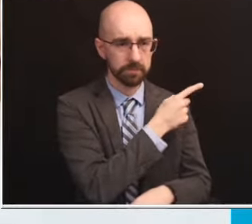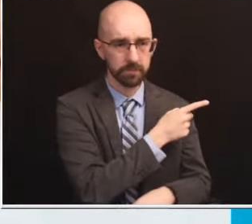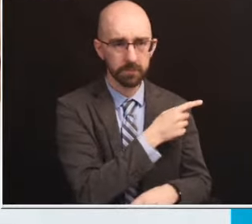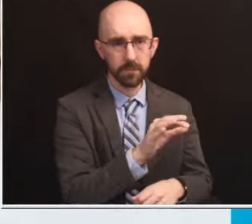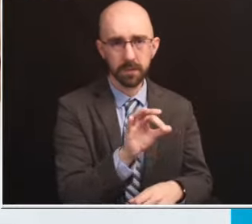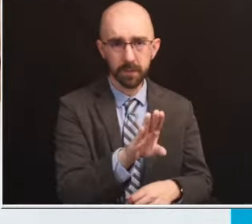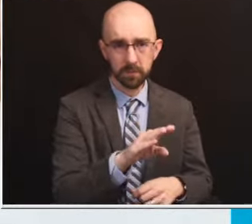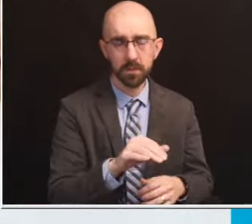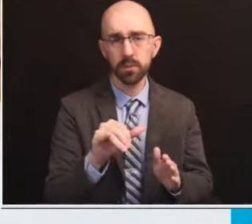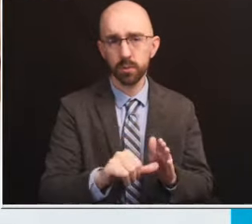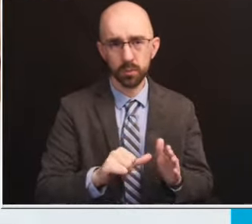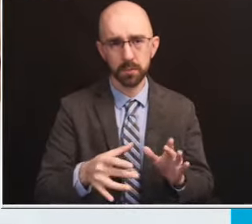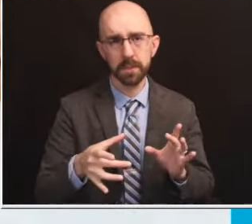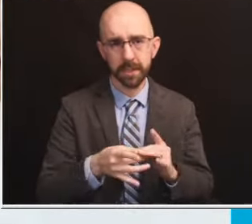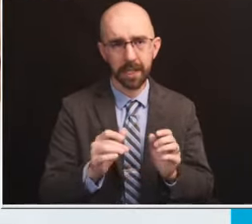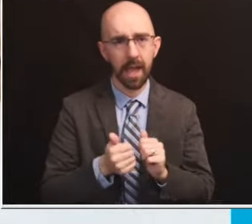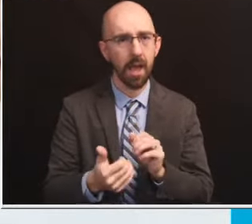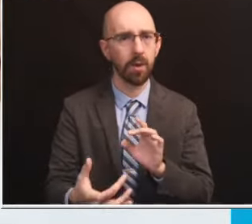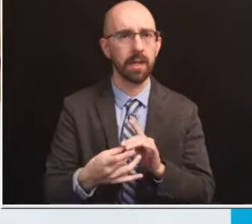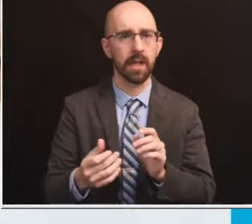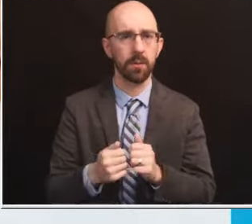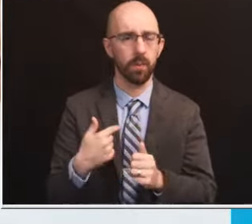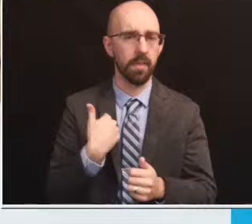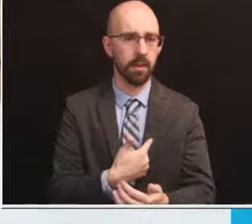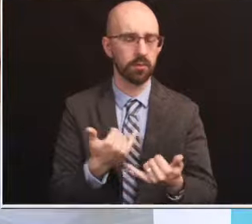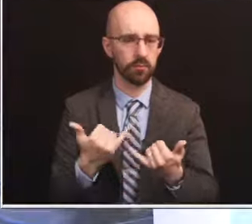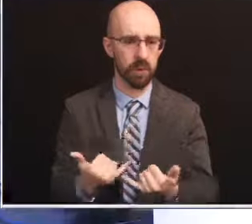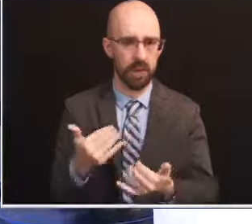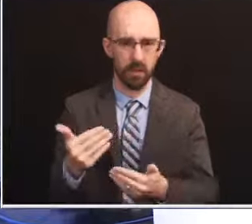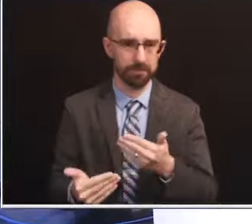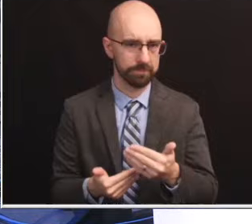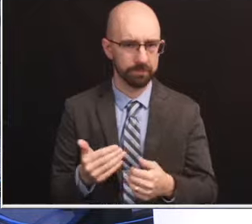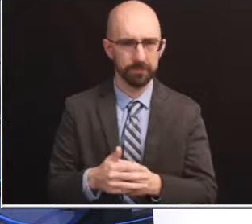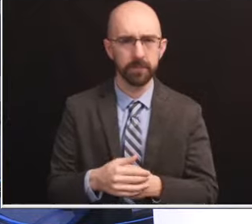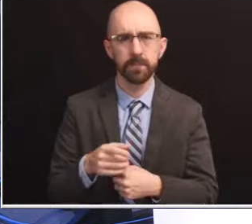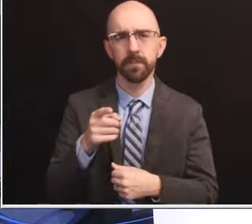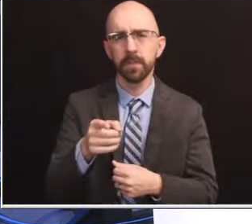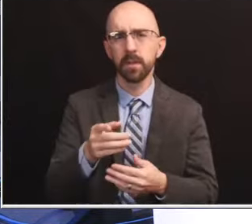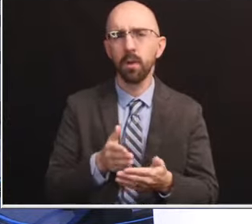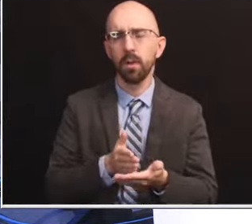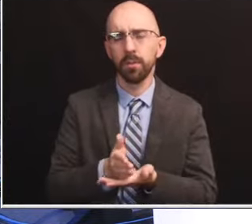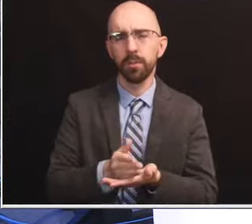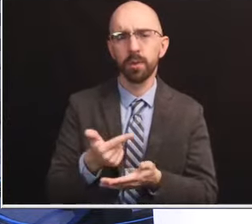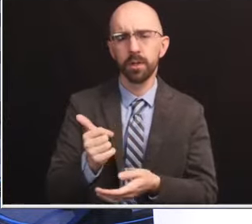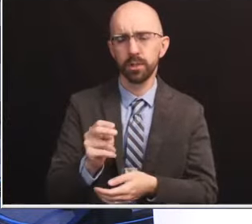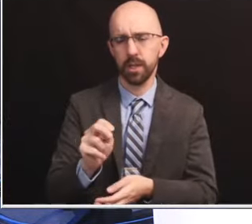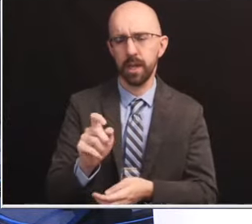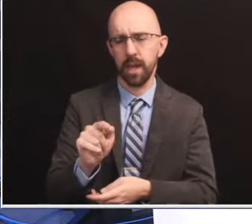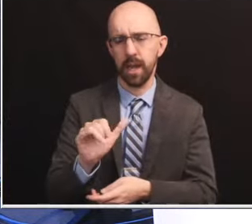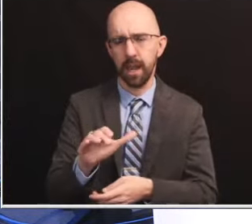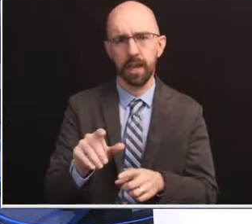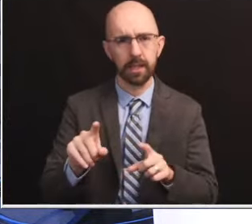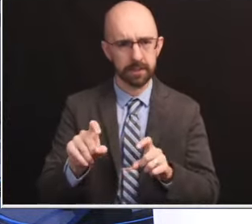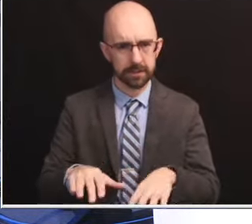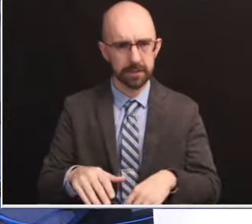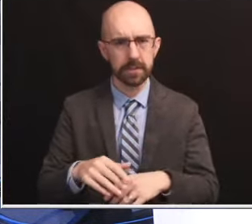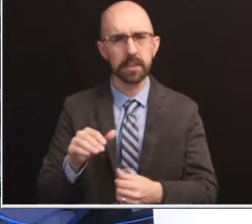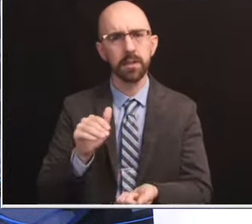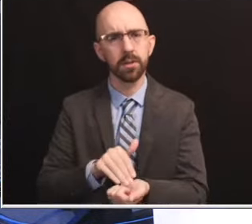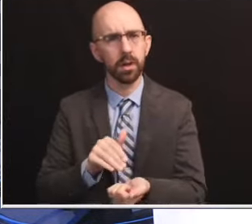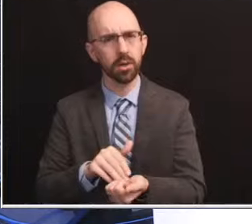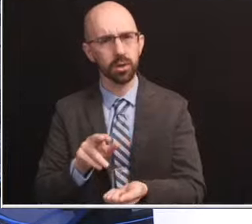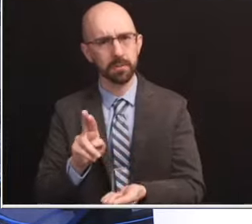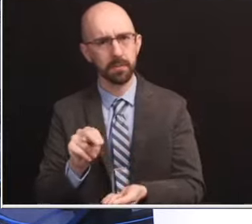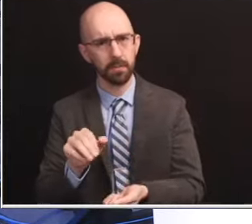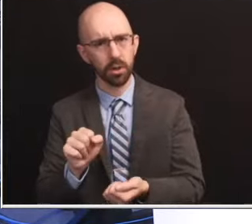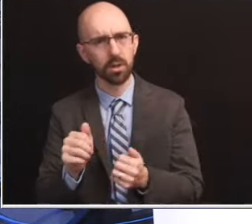links on how you can connect with us right now in real time. Nancy, we know you've undergone genetic testing. Dr. Burns, when it comes to genetic testing,